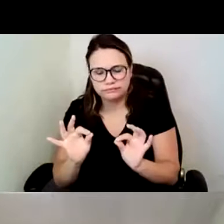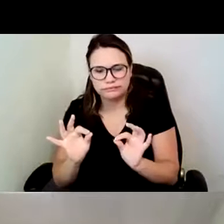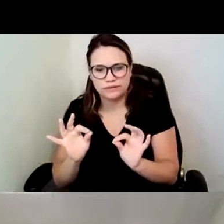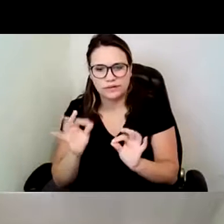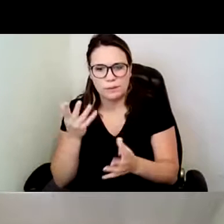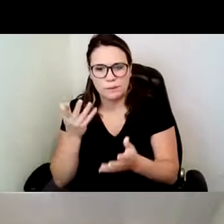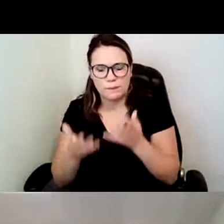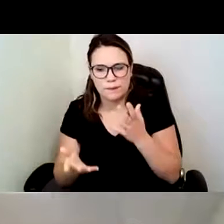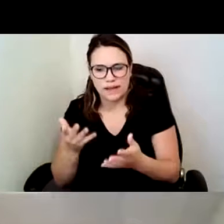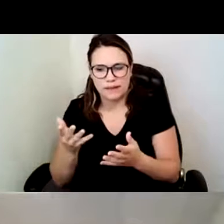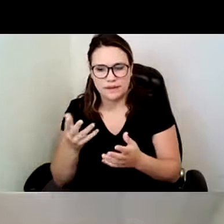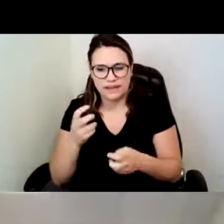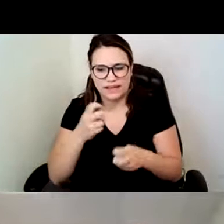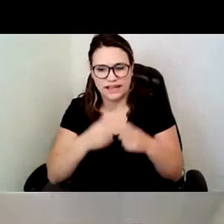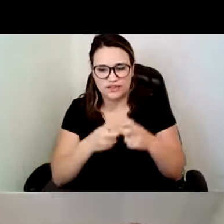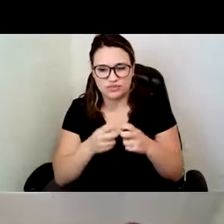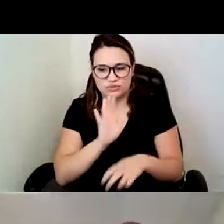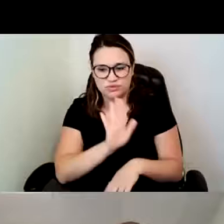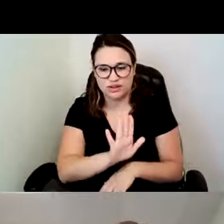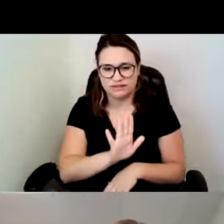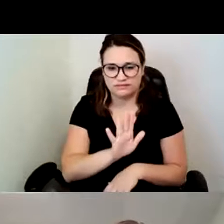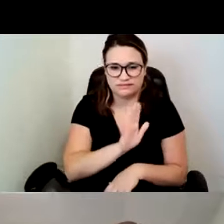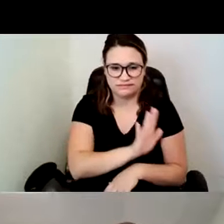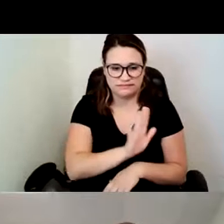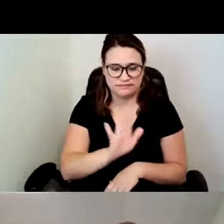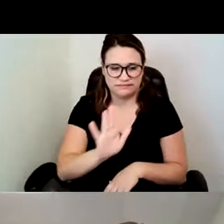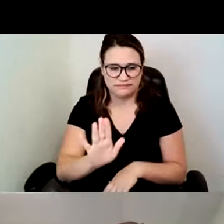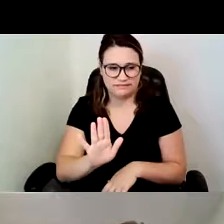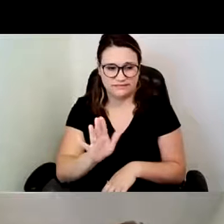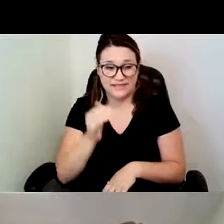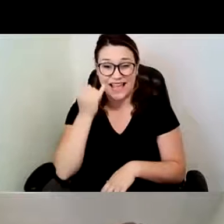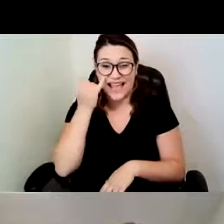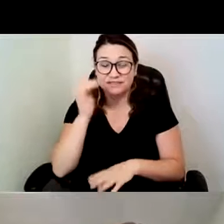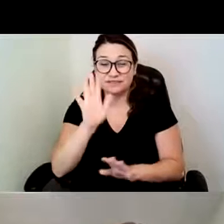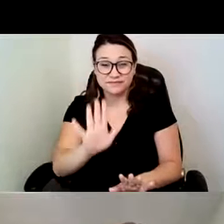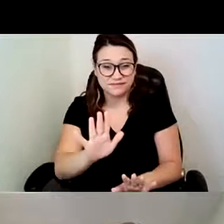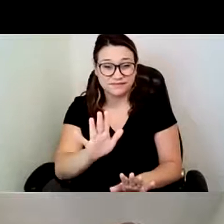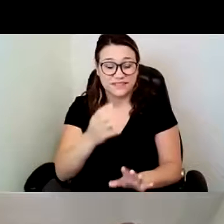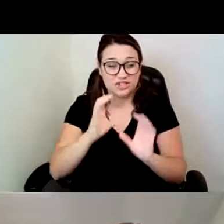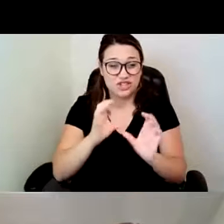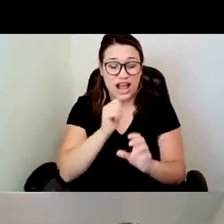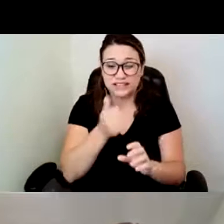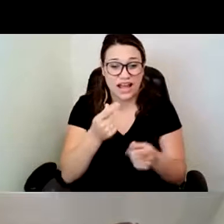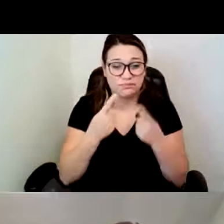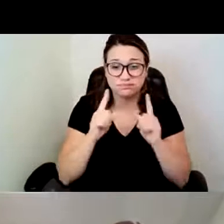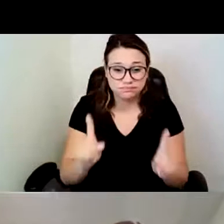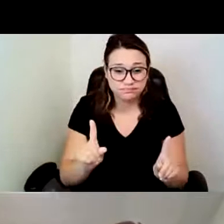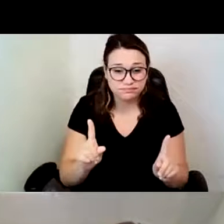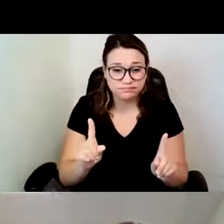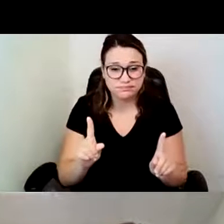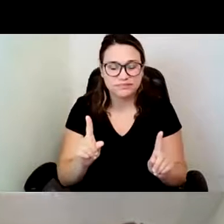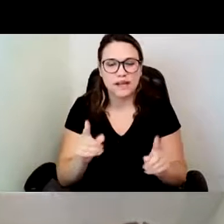be causing some issues for people. Again, if that is the case, if the chat isn't working properly, I would definitely encourage people to try the